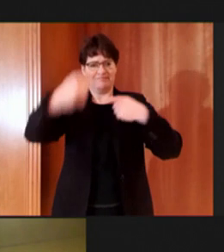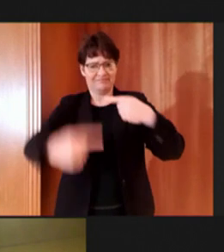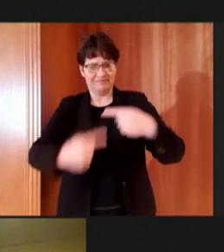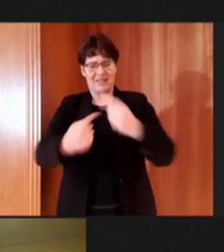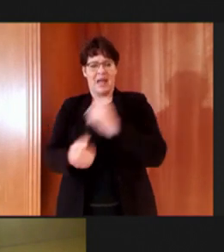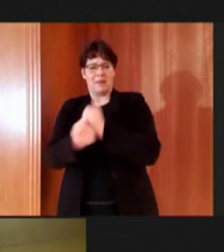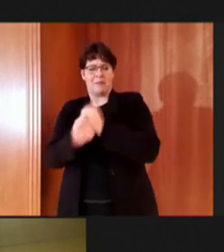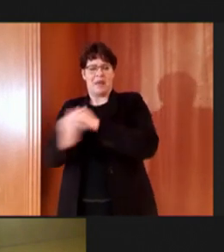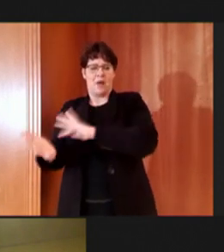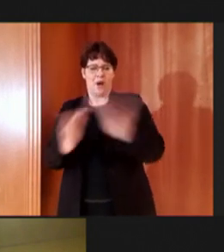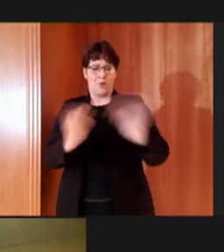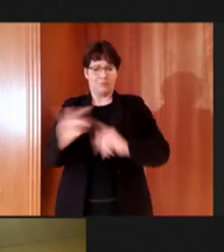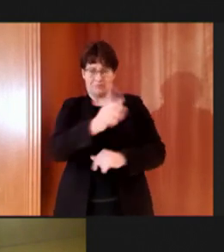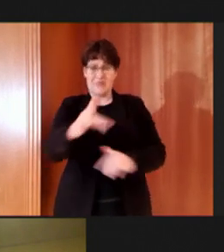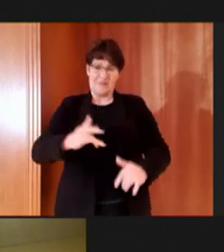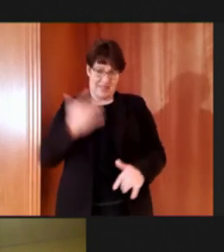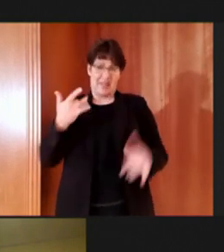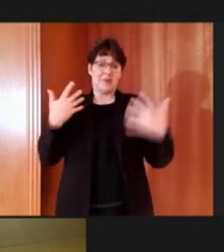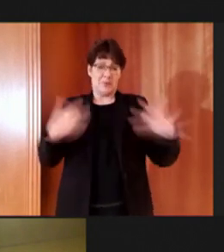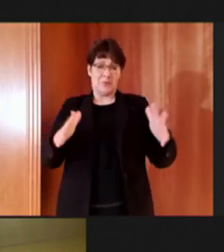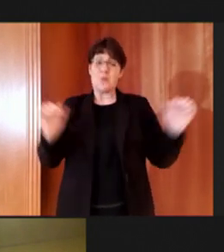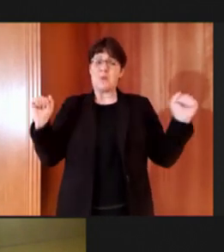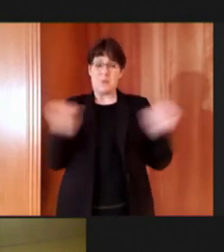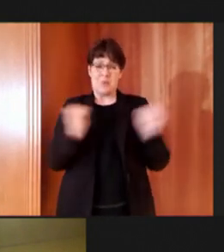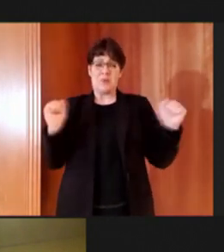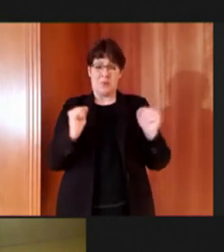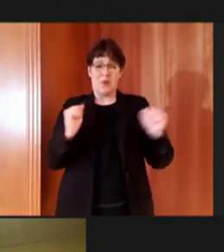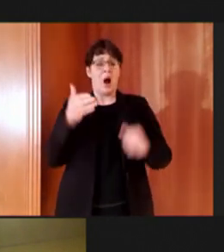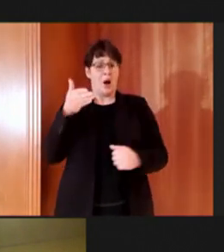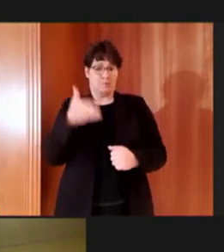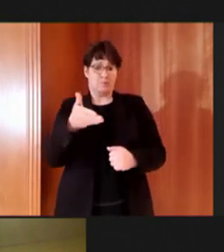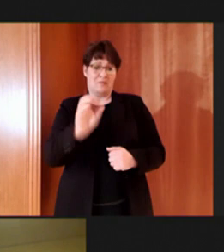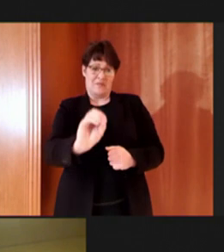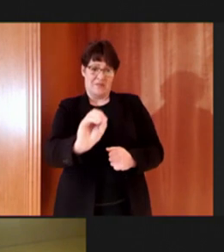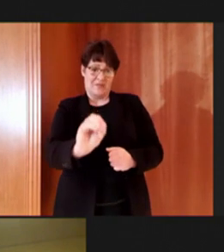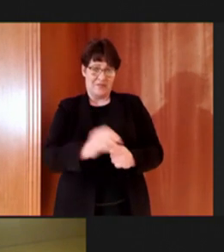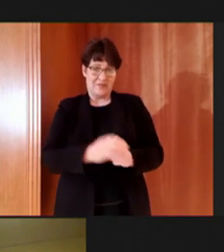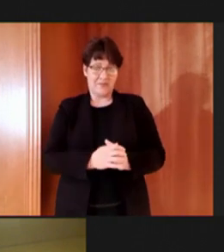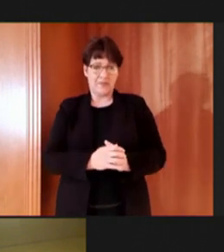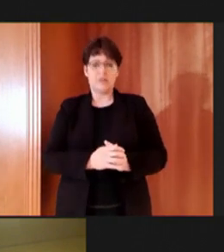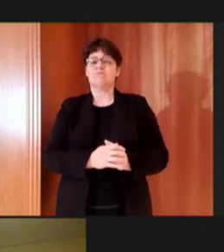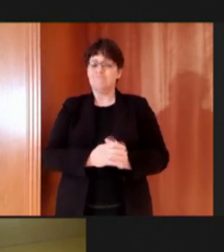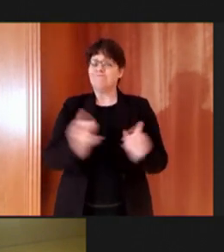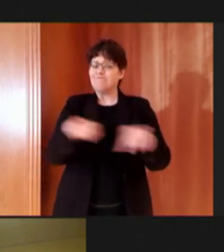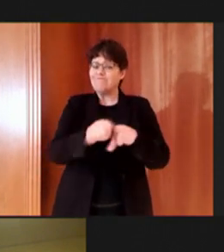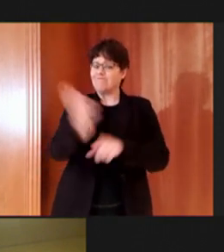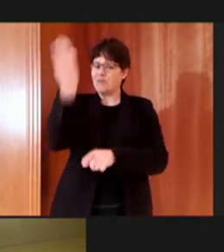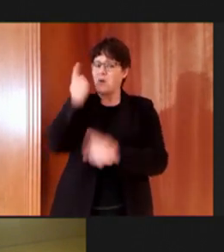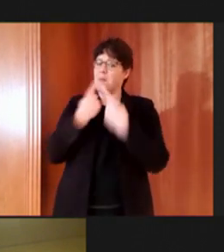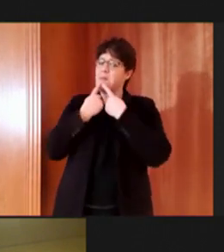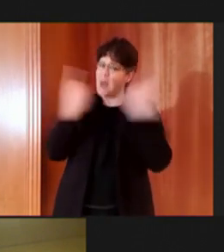As we can all feel it, the winter months are now here. And as we had earlier